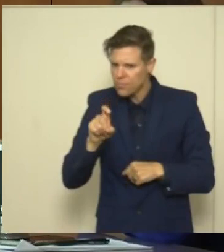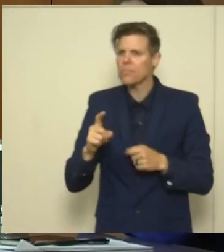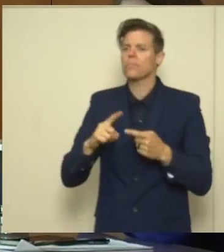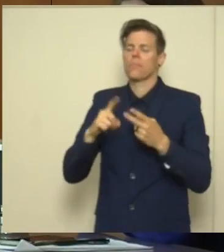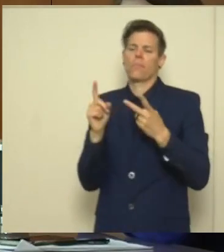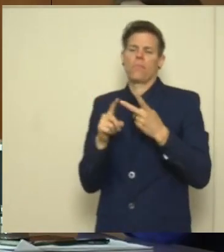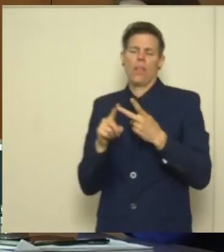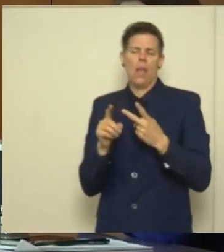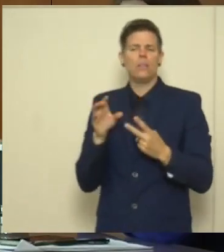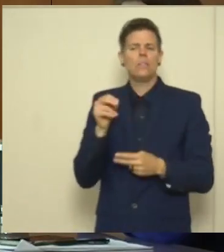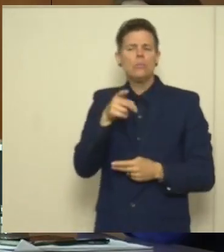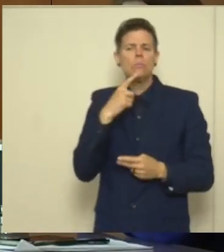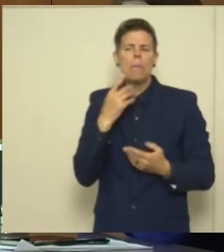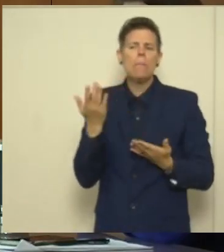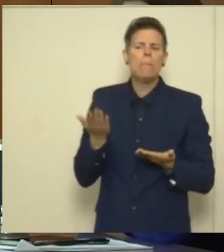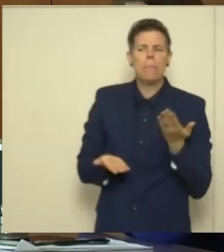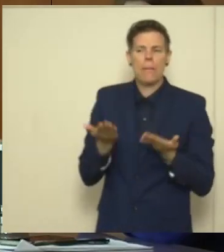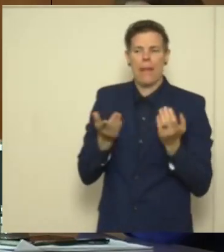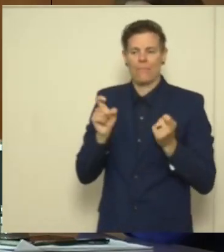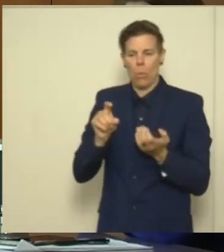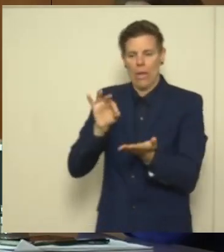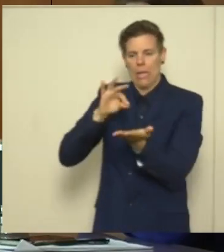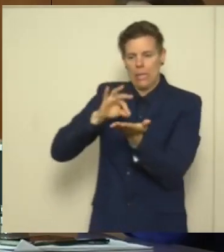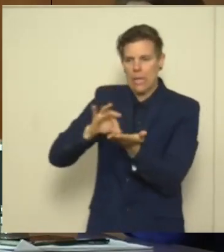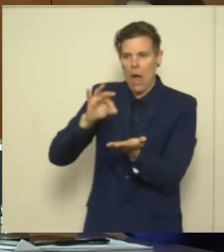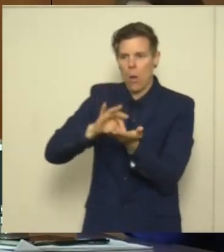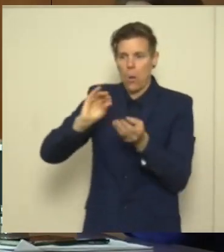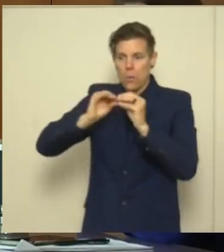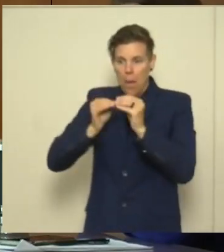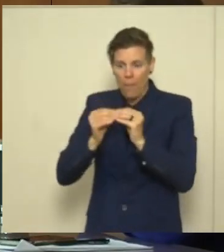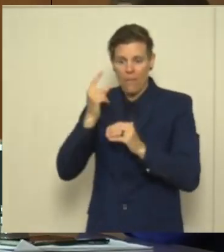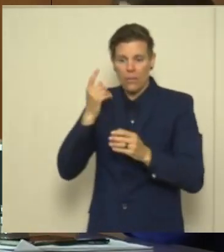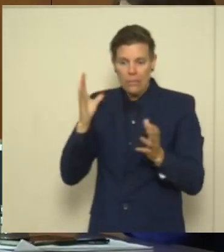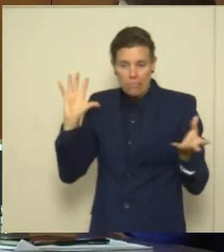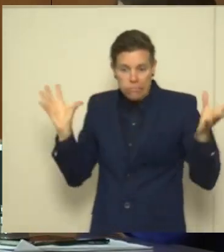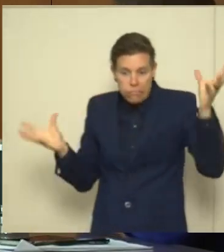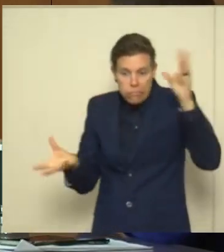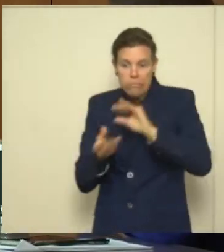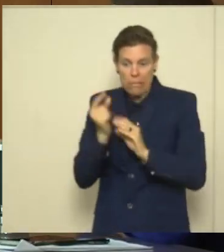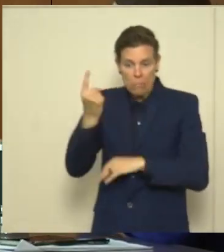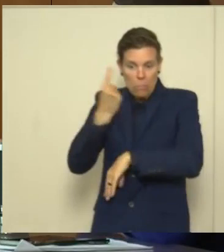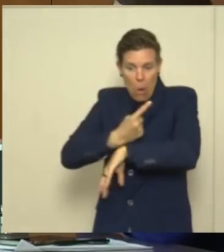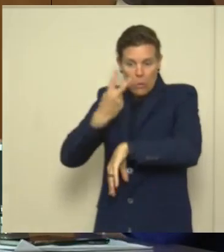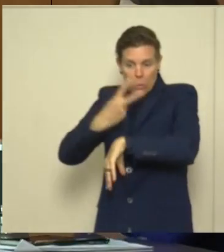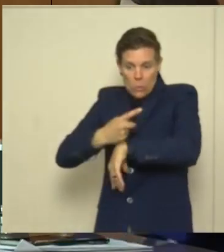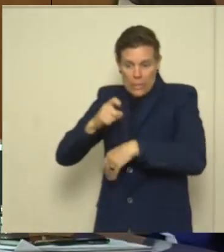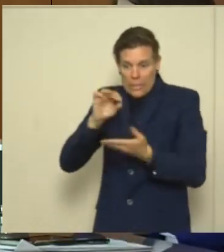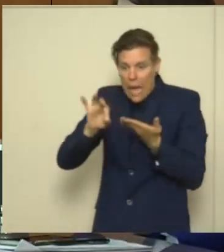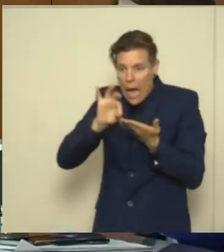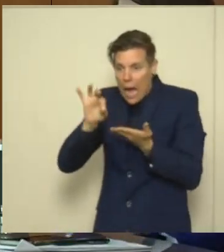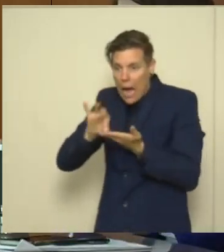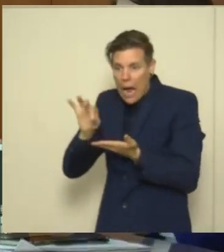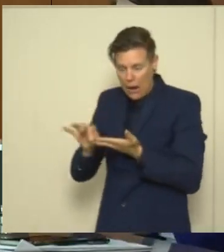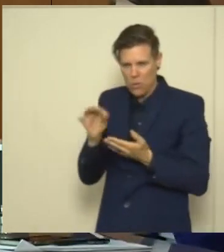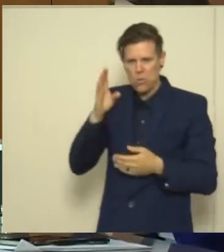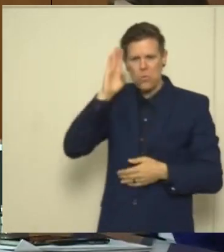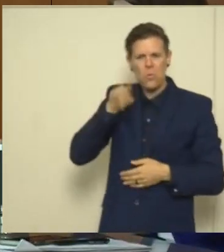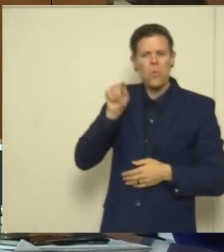2, but isn't there a chance that it takes longer than that? Around the country, people are talking about,